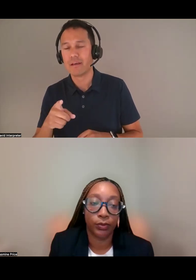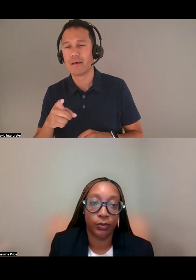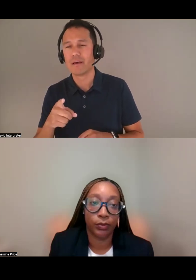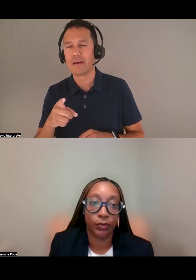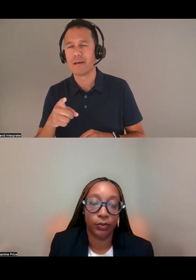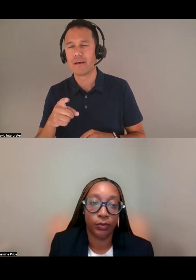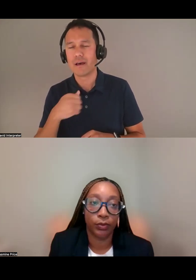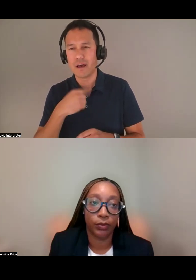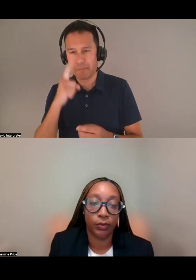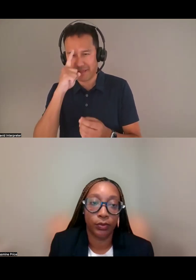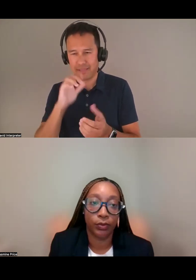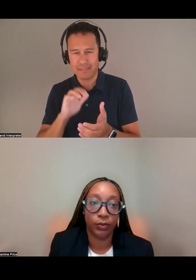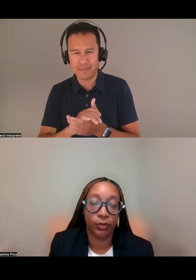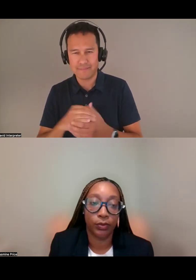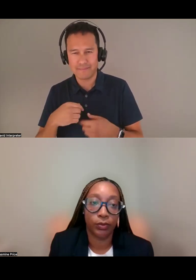believe,